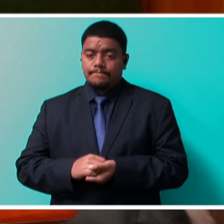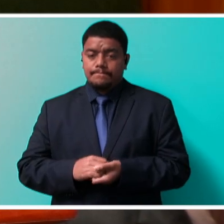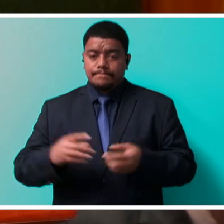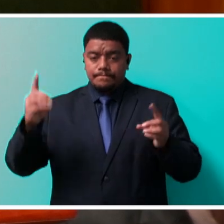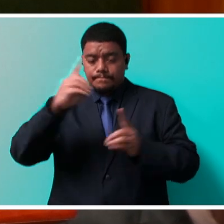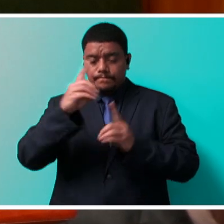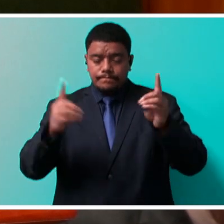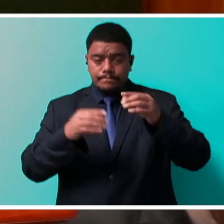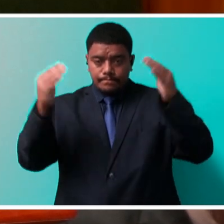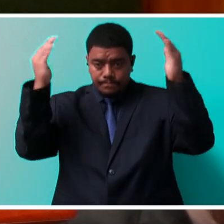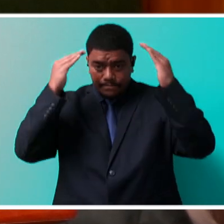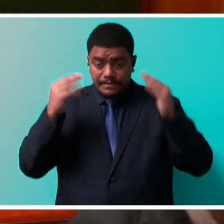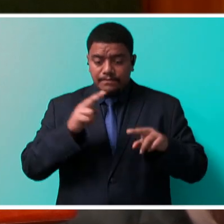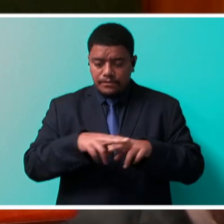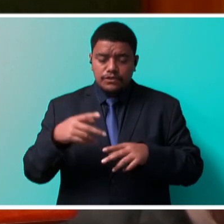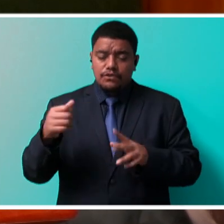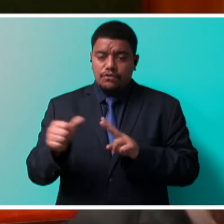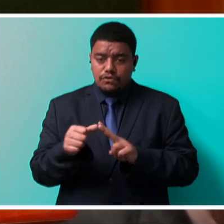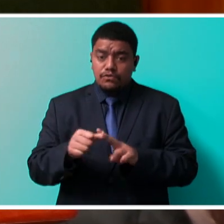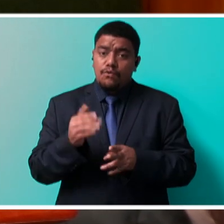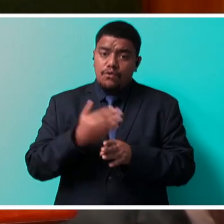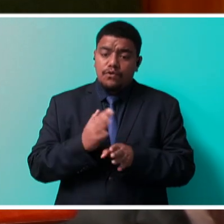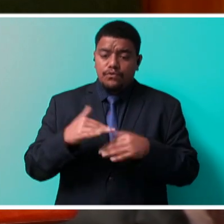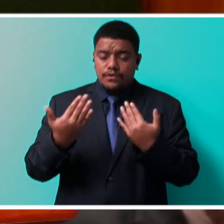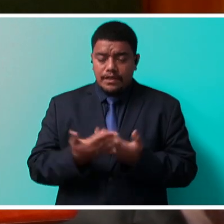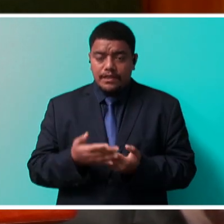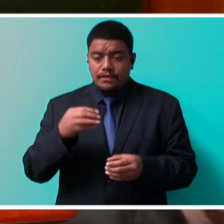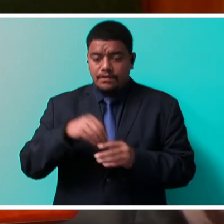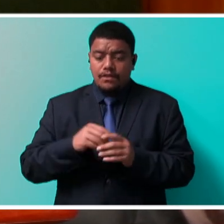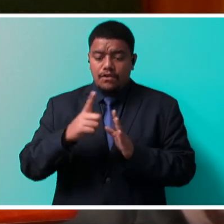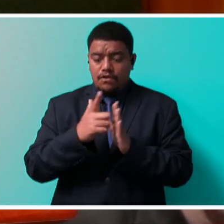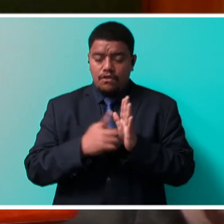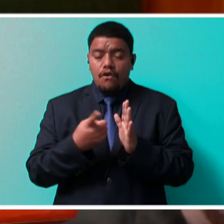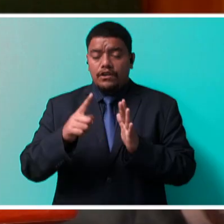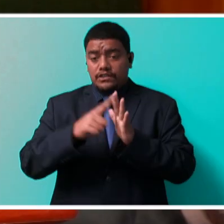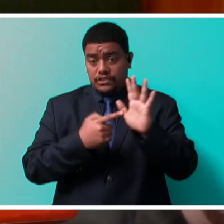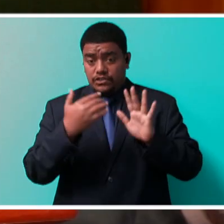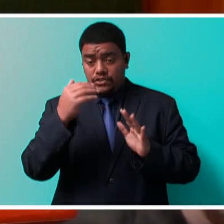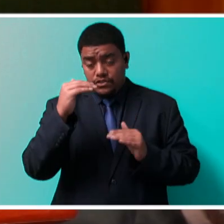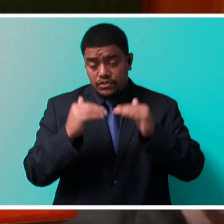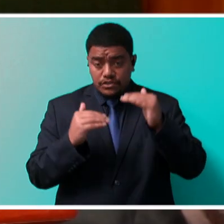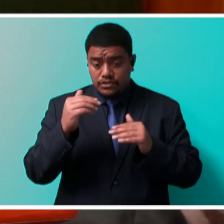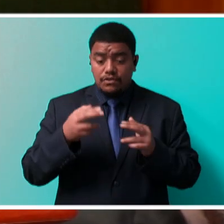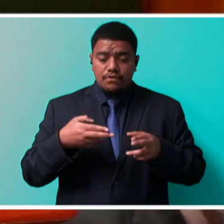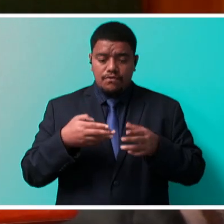Speaker, Fiji also shared progress on national reforms, including the Law and Justice Sector Reform